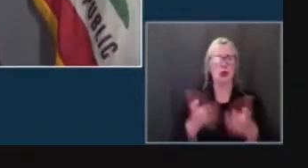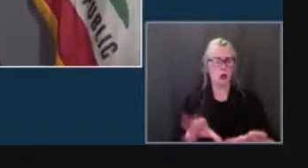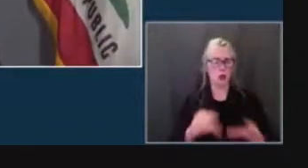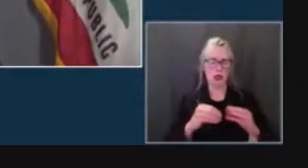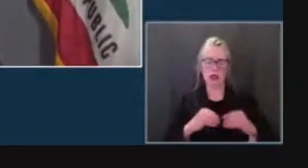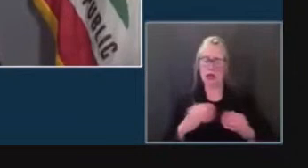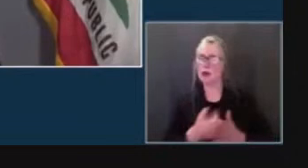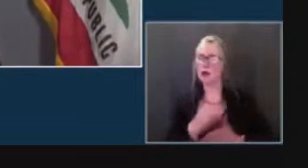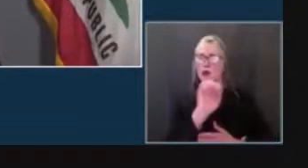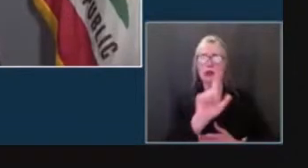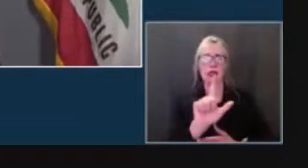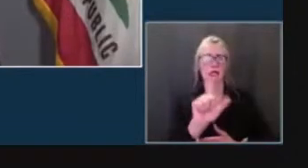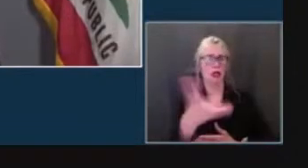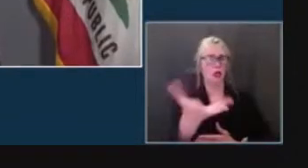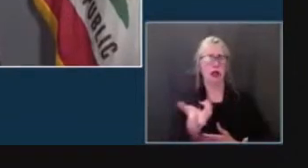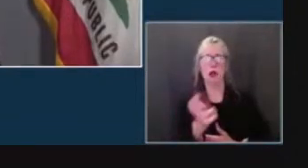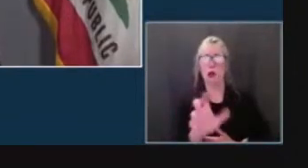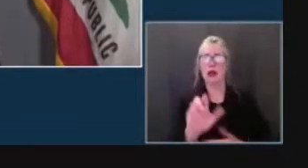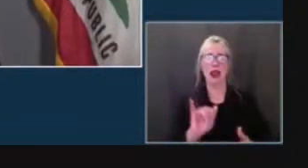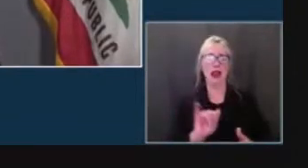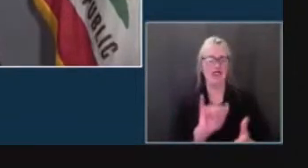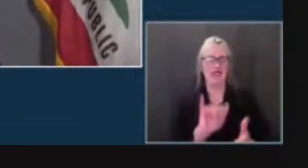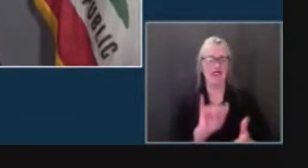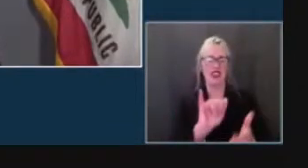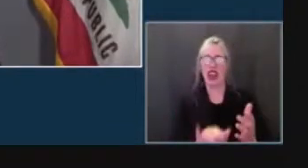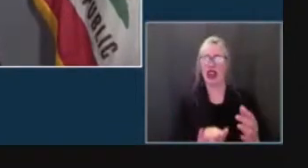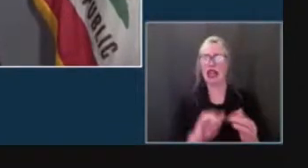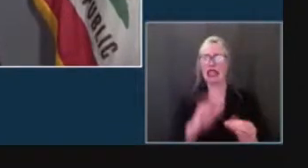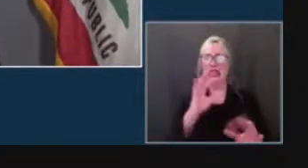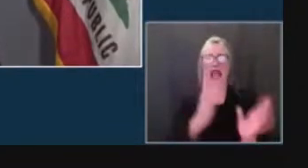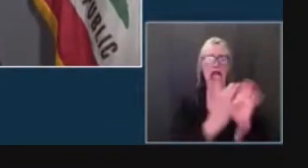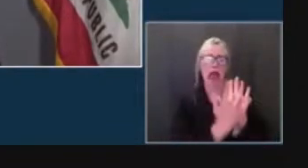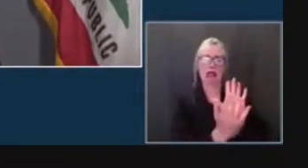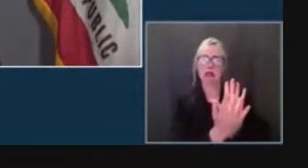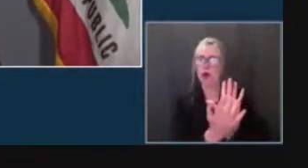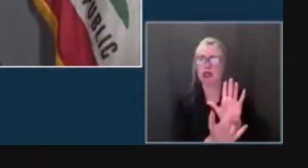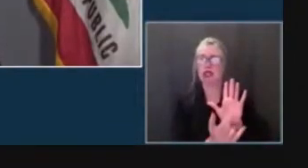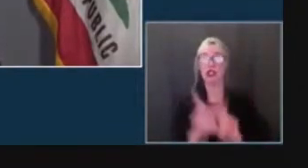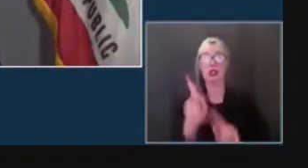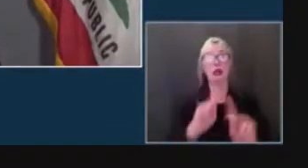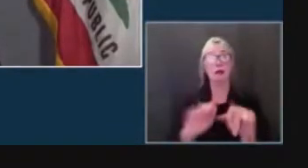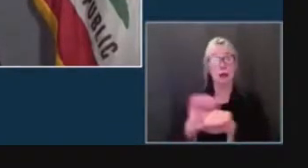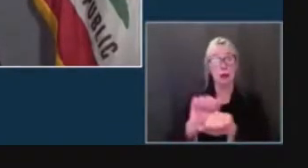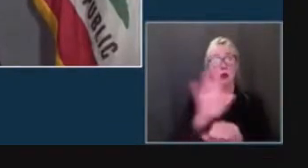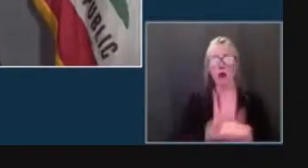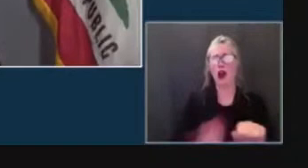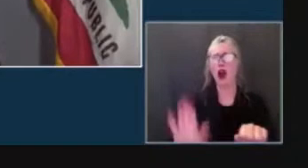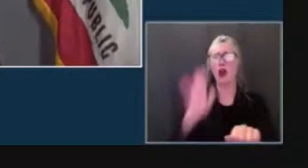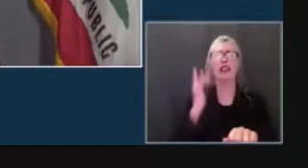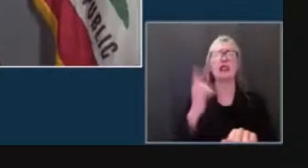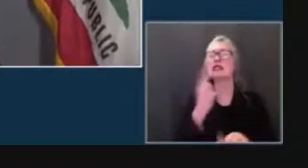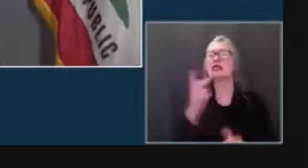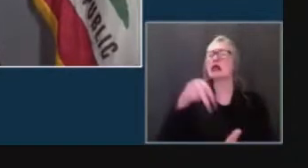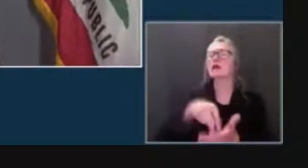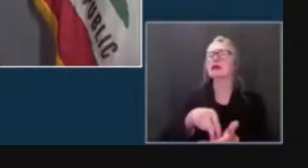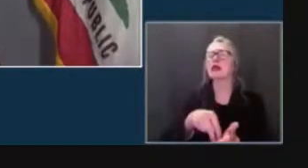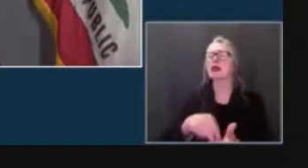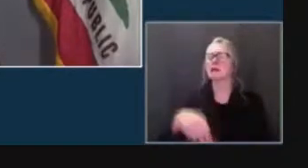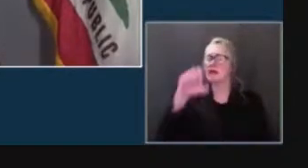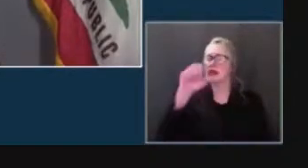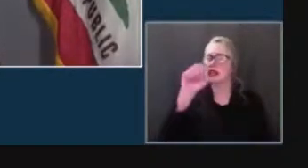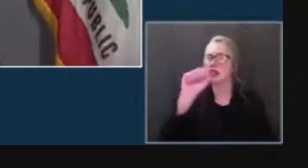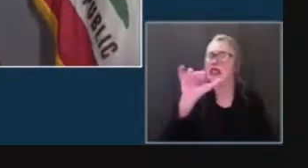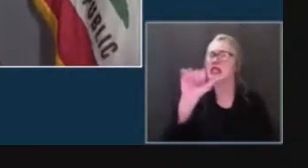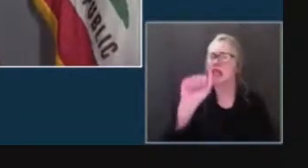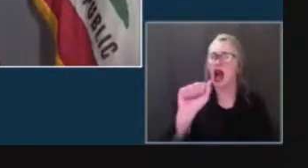exclusion. Working people across the nation and up and down California are standing up and saying, "Ya basta, enough is